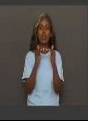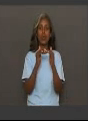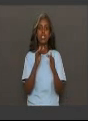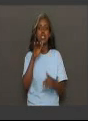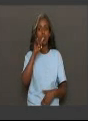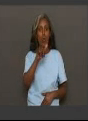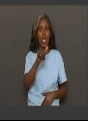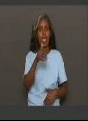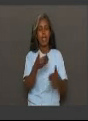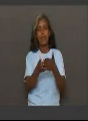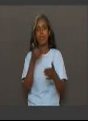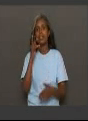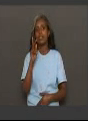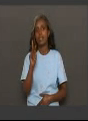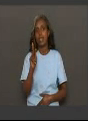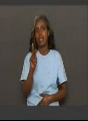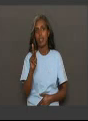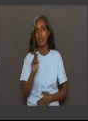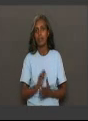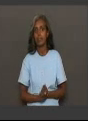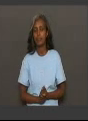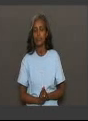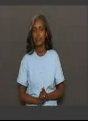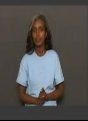equals y minus k.